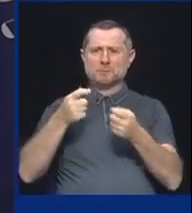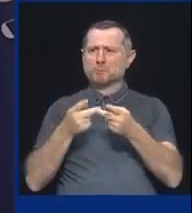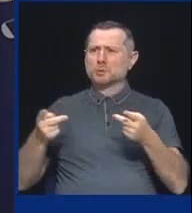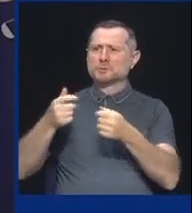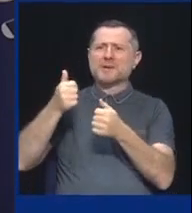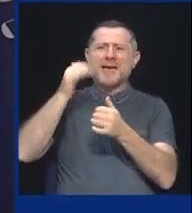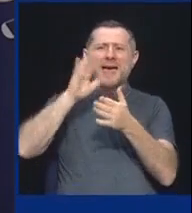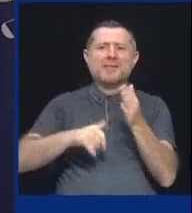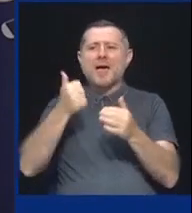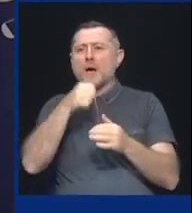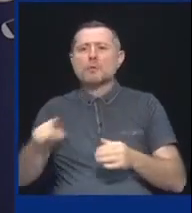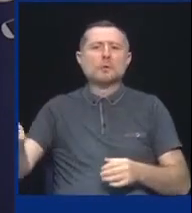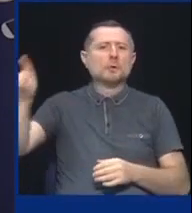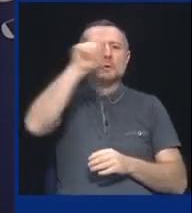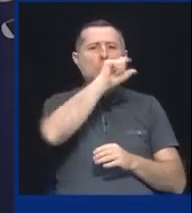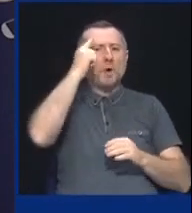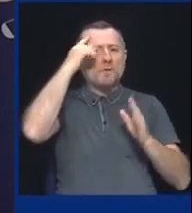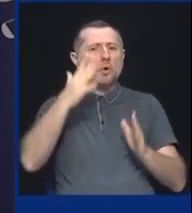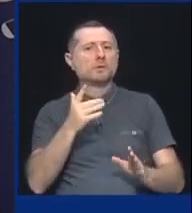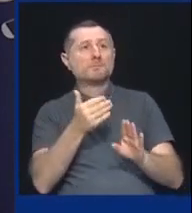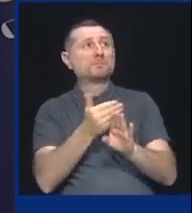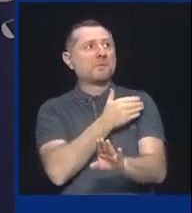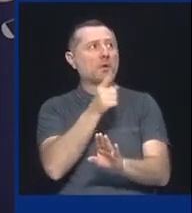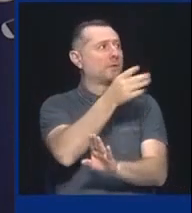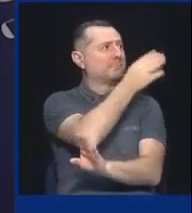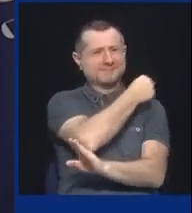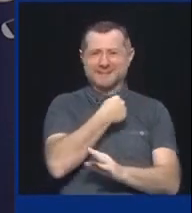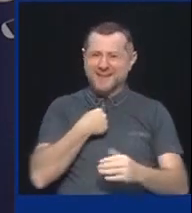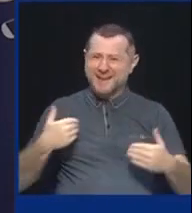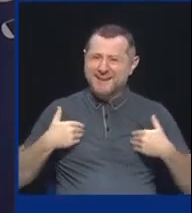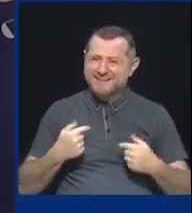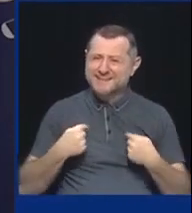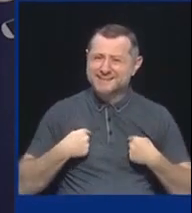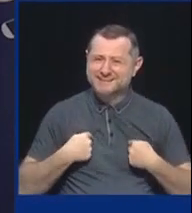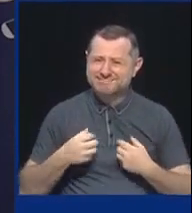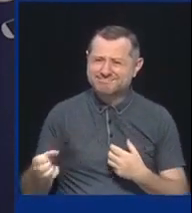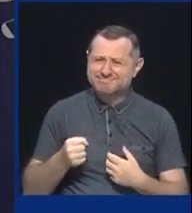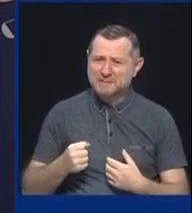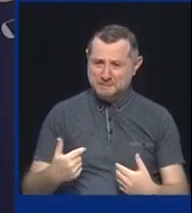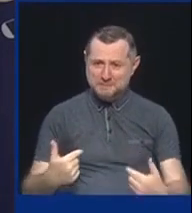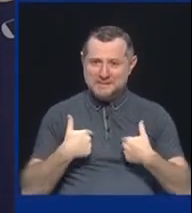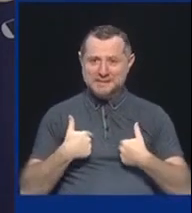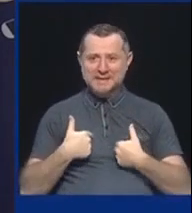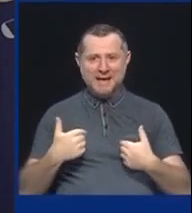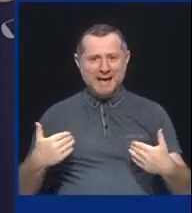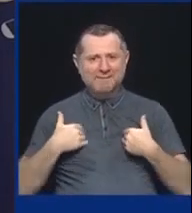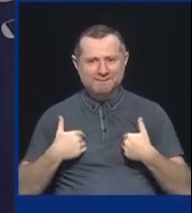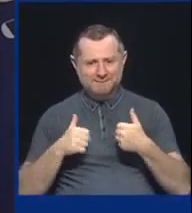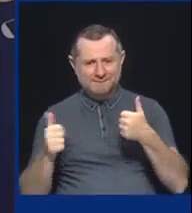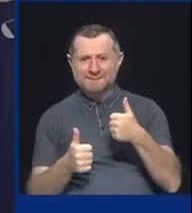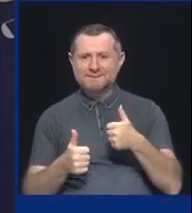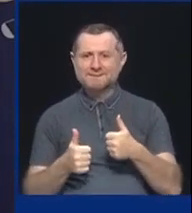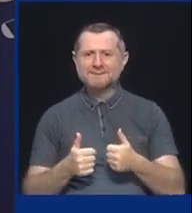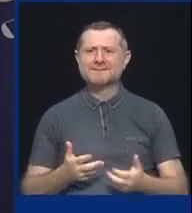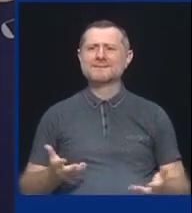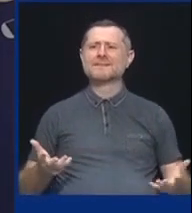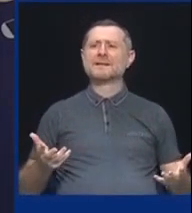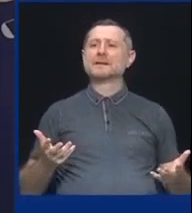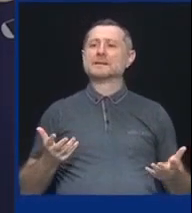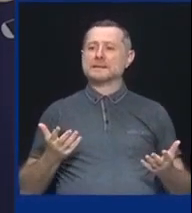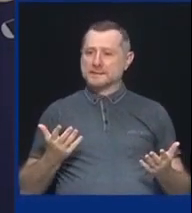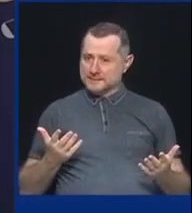any governor before me. The lack of diversity on the state police detail was an